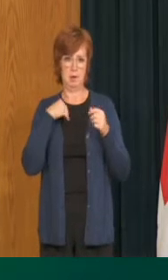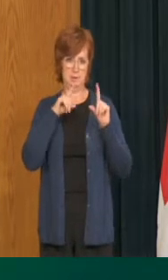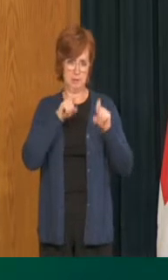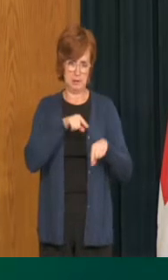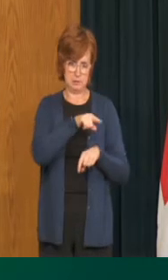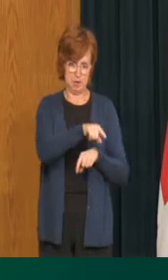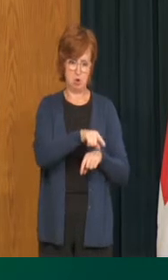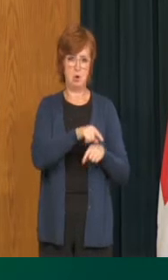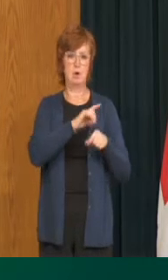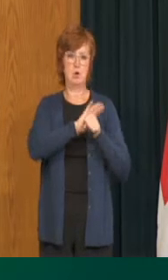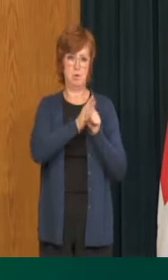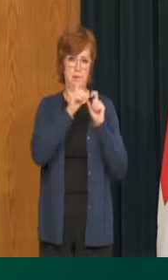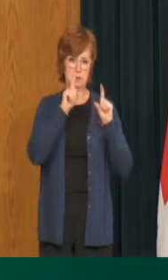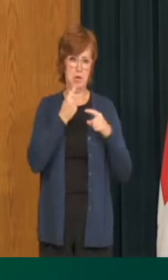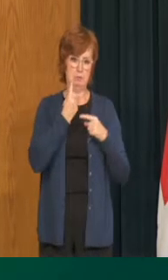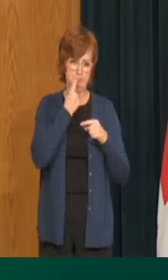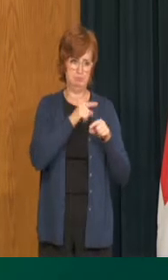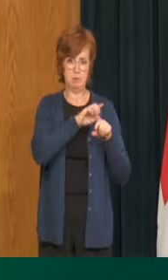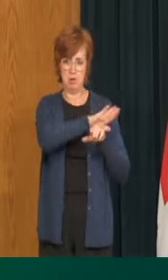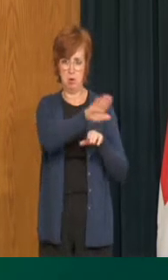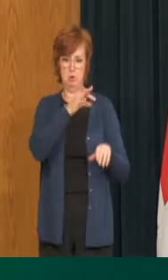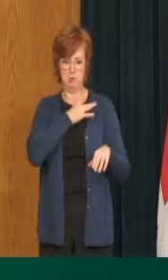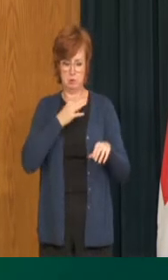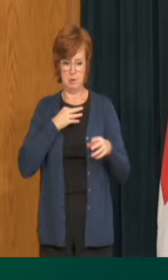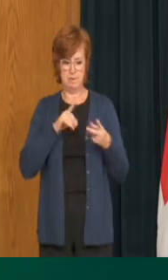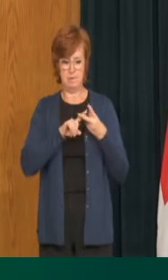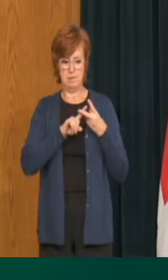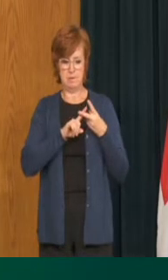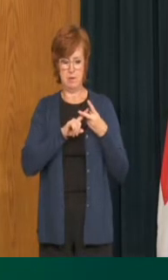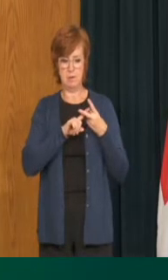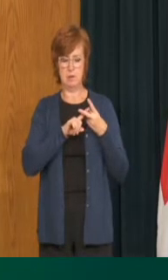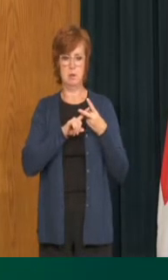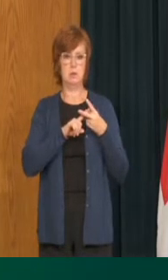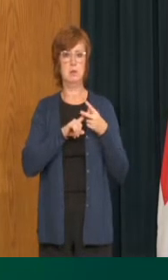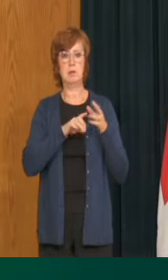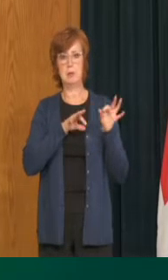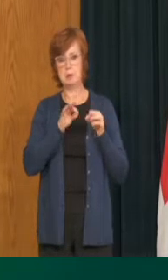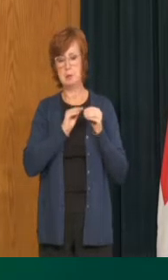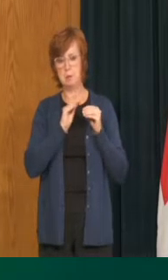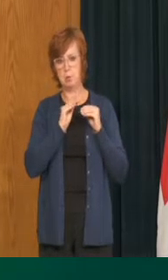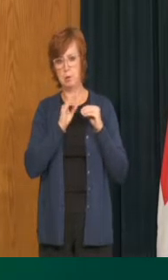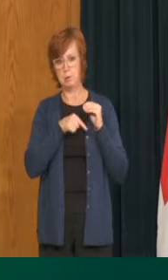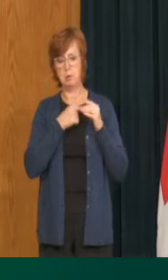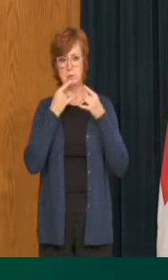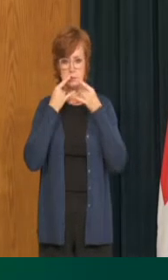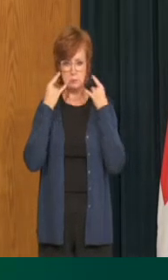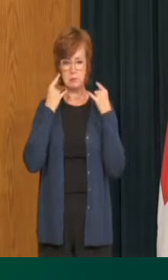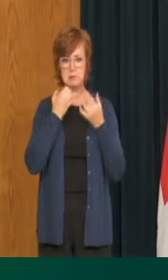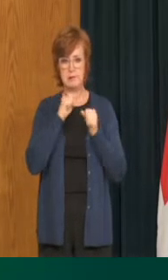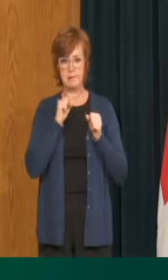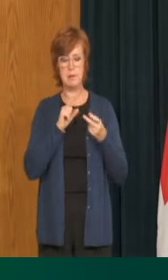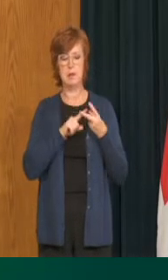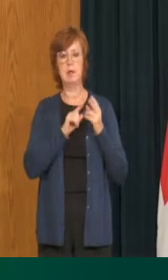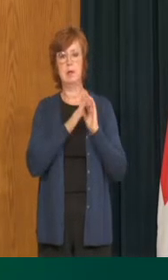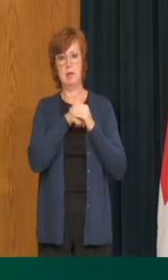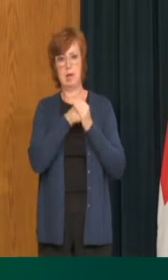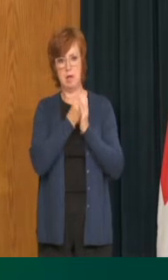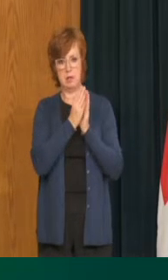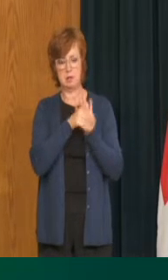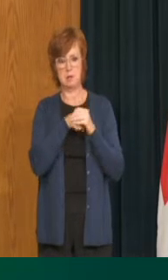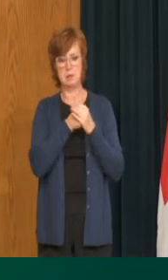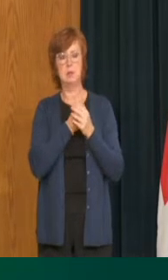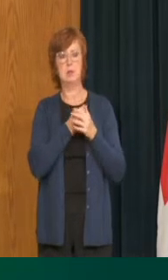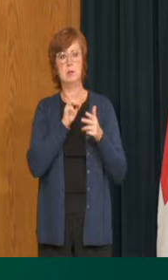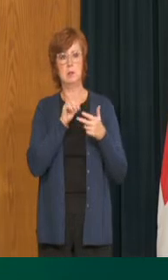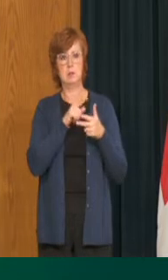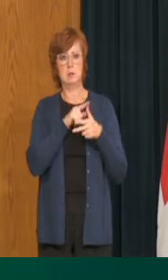safety practices promote, all the things we mentioned that we should be doing all the time, hand hygiene, and not working if you're unwell,